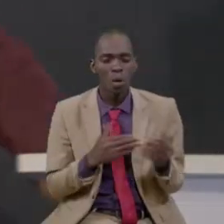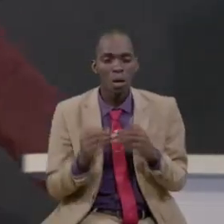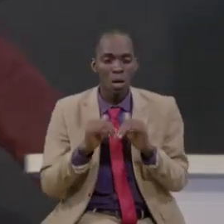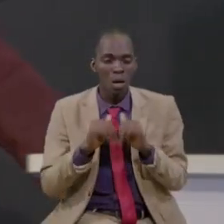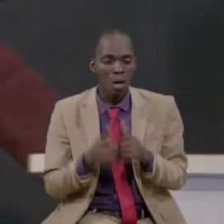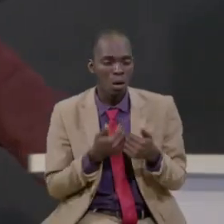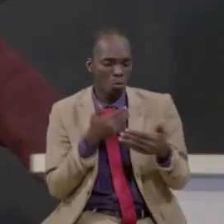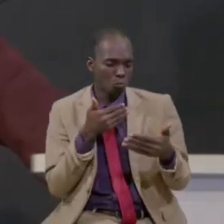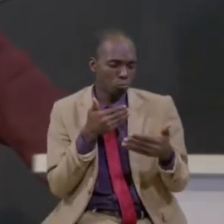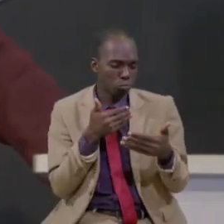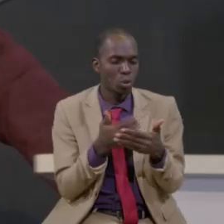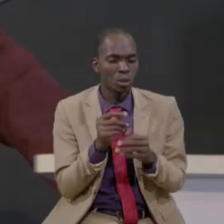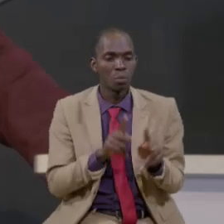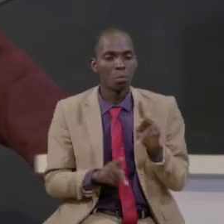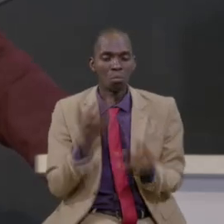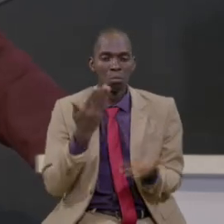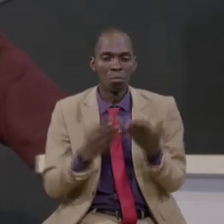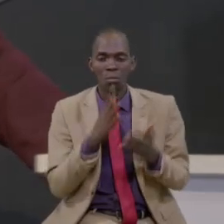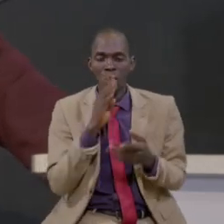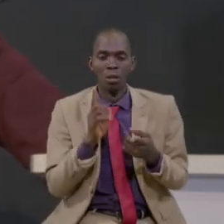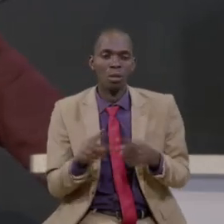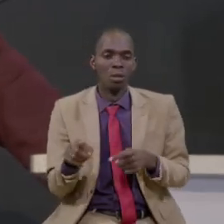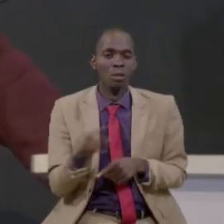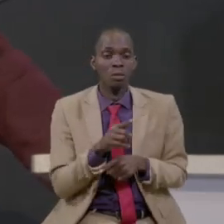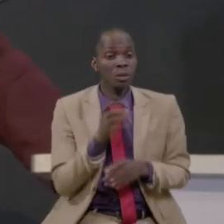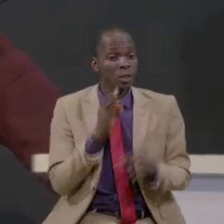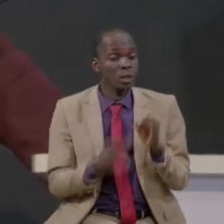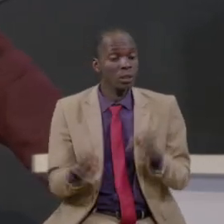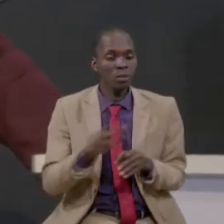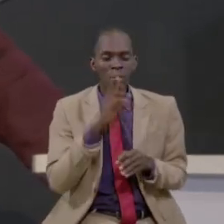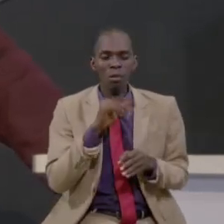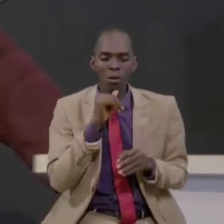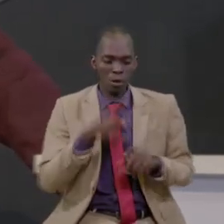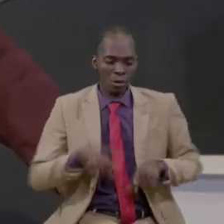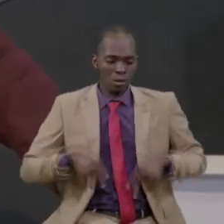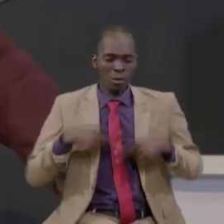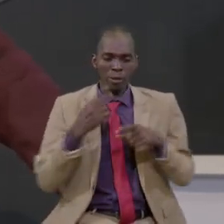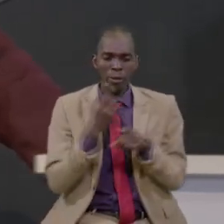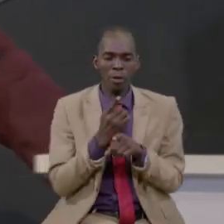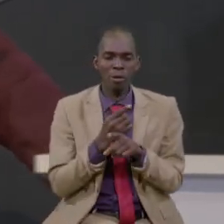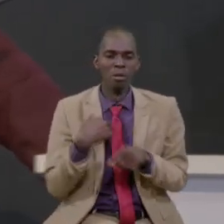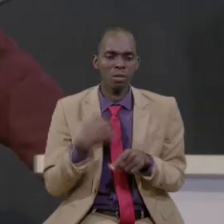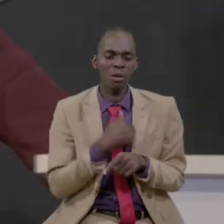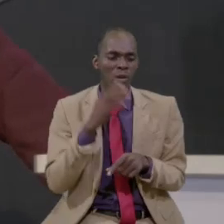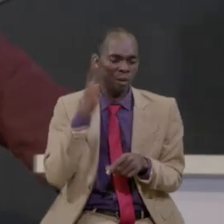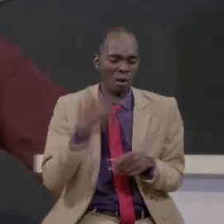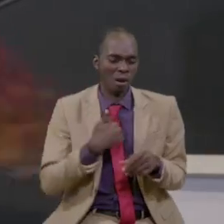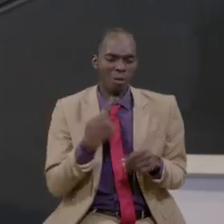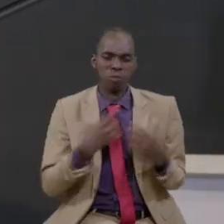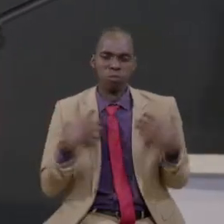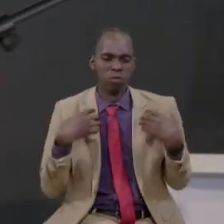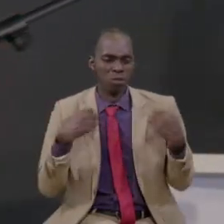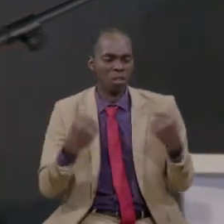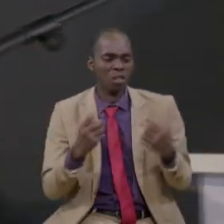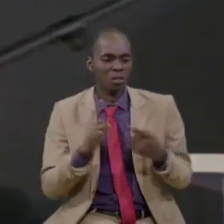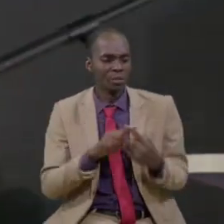you, if they are not living right, we shall have the boldness, the courage, the conviction to